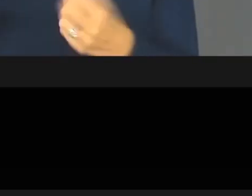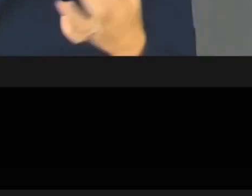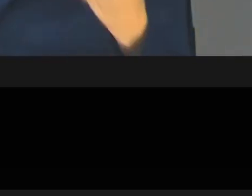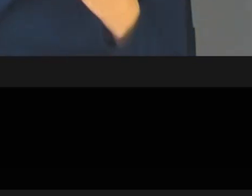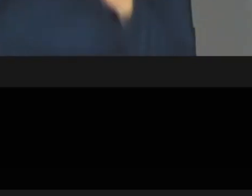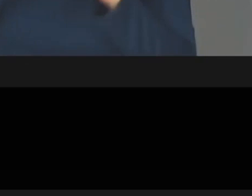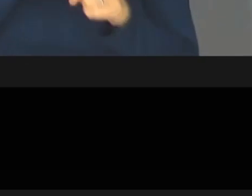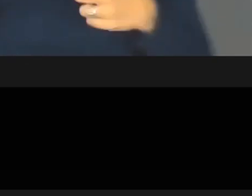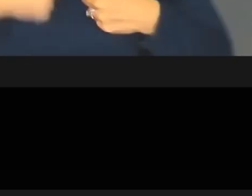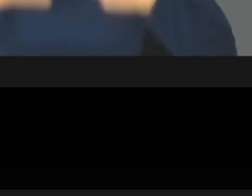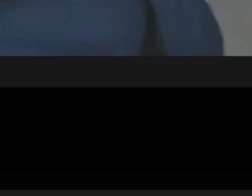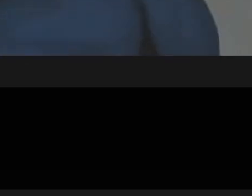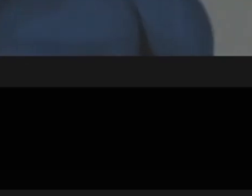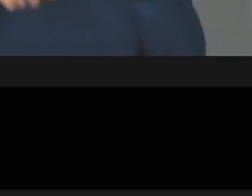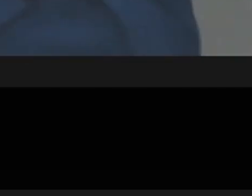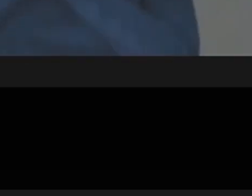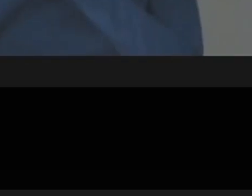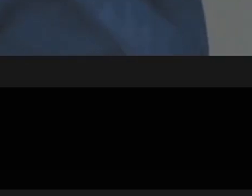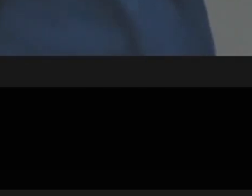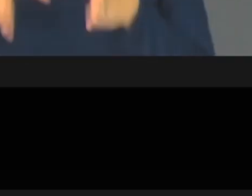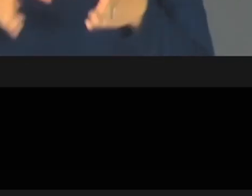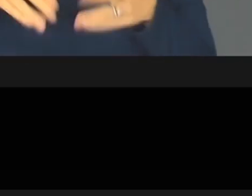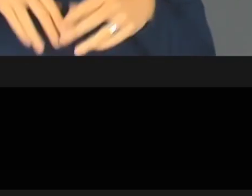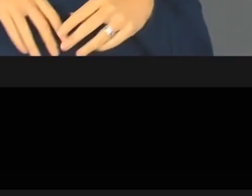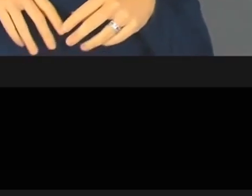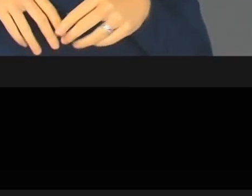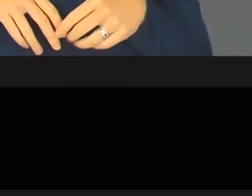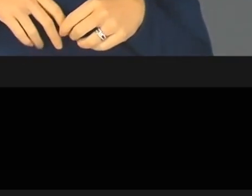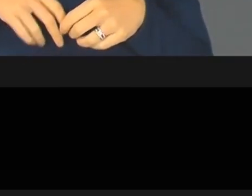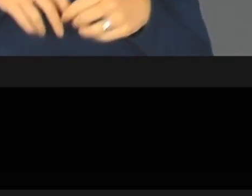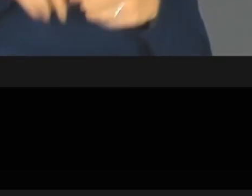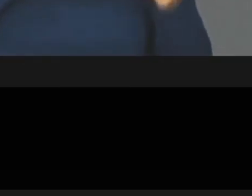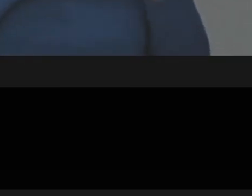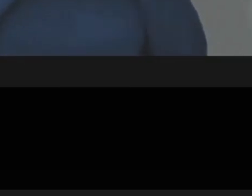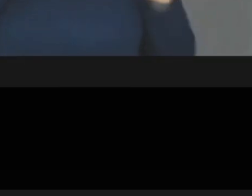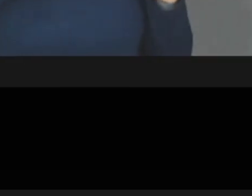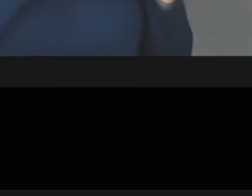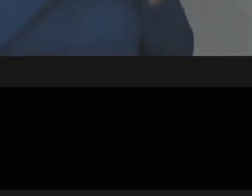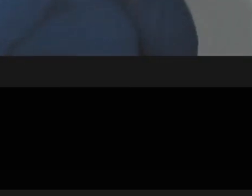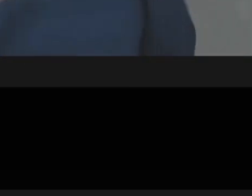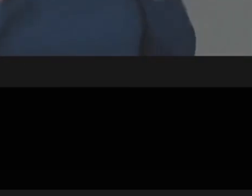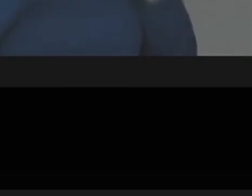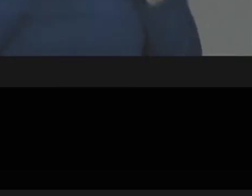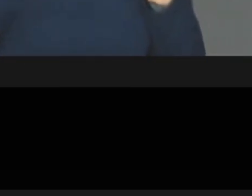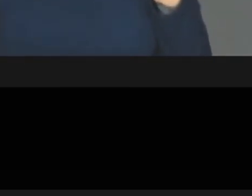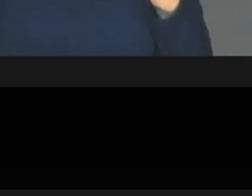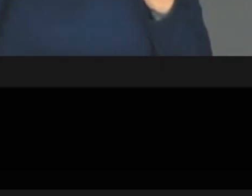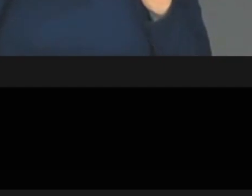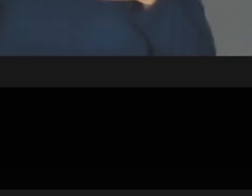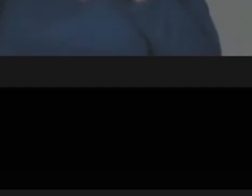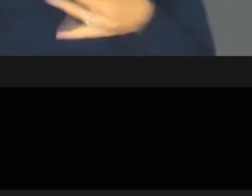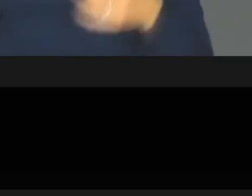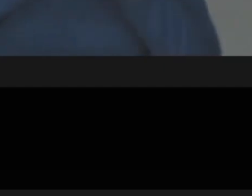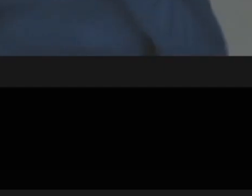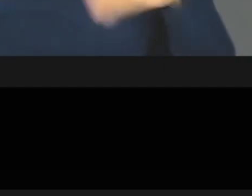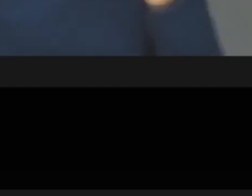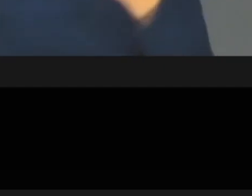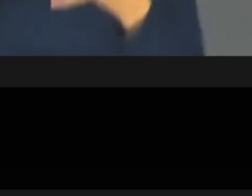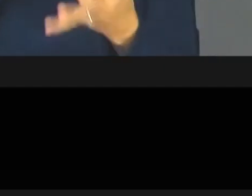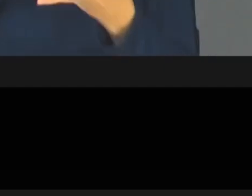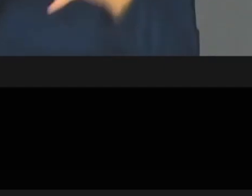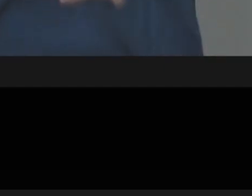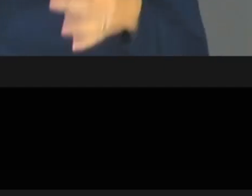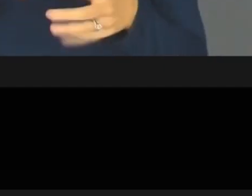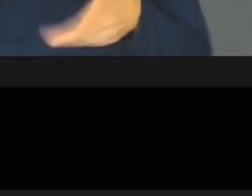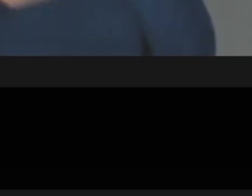residents, developers, city councilors, and others who were interested in providing feedback about this process